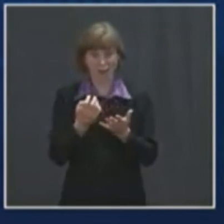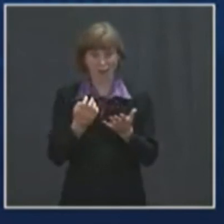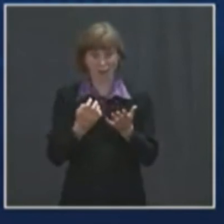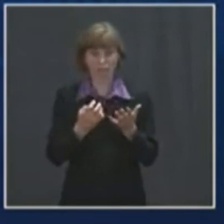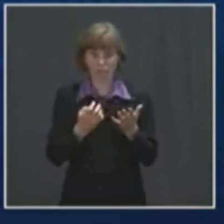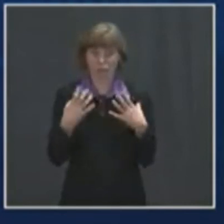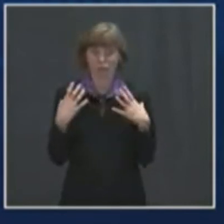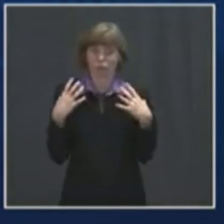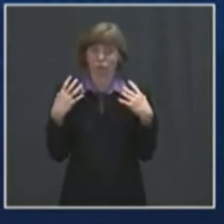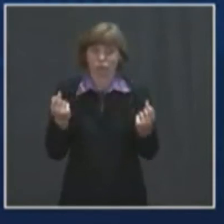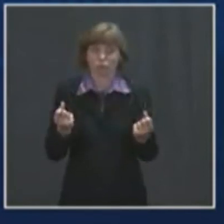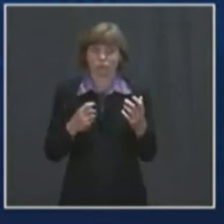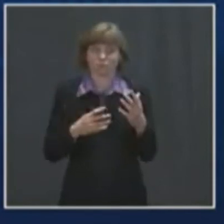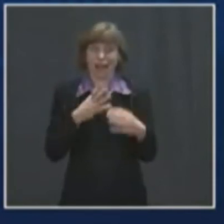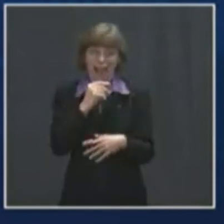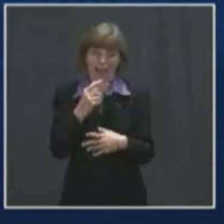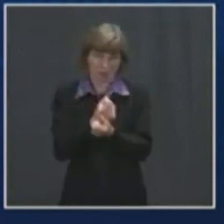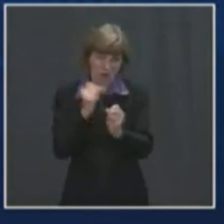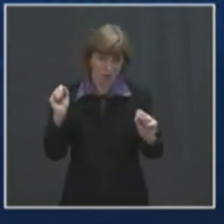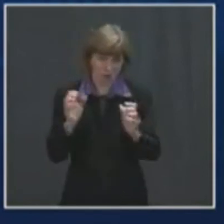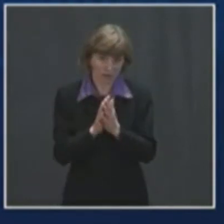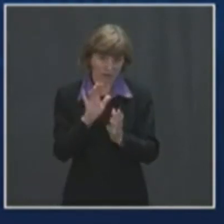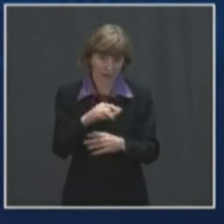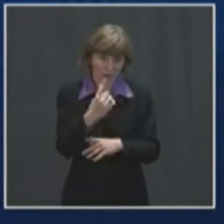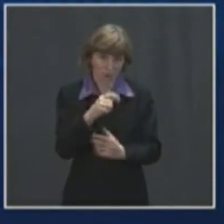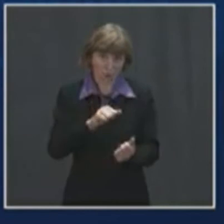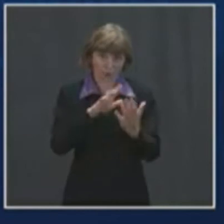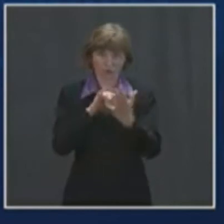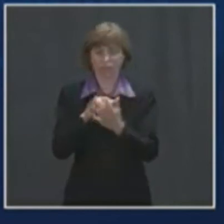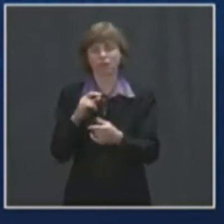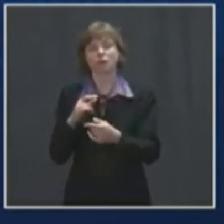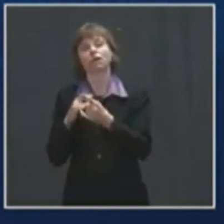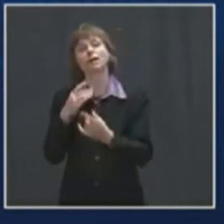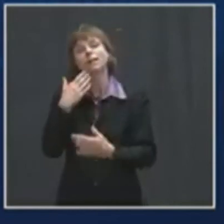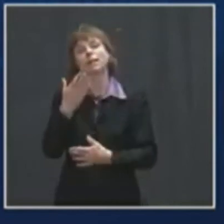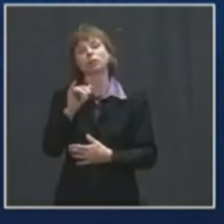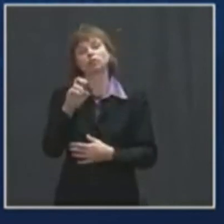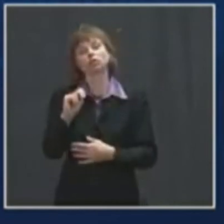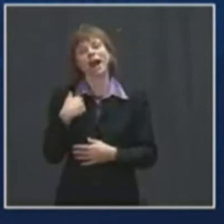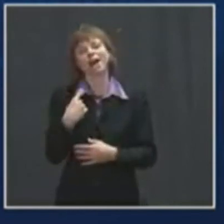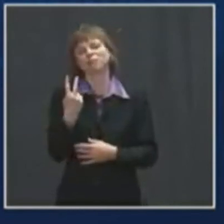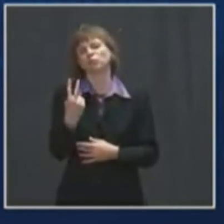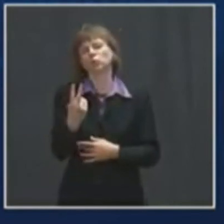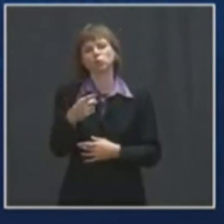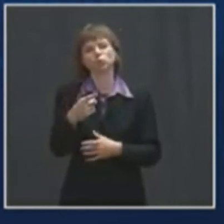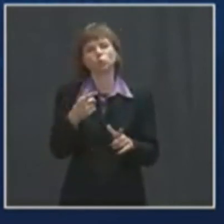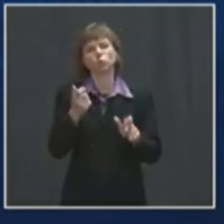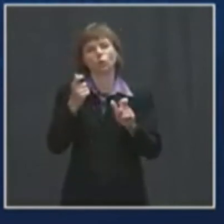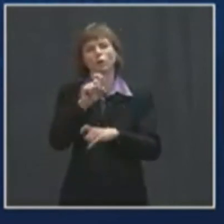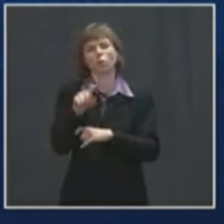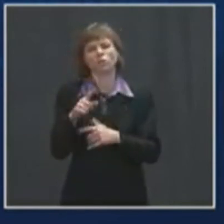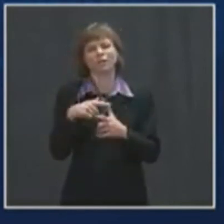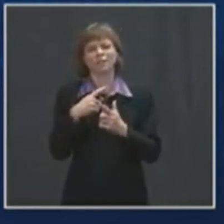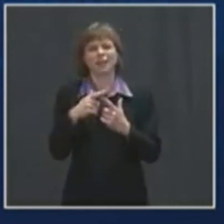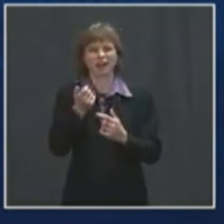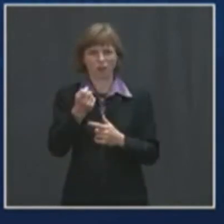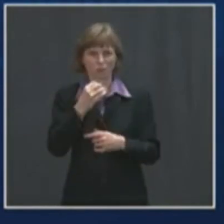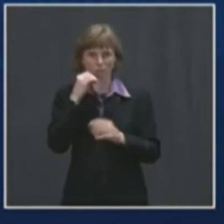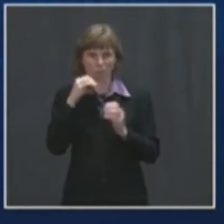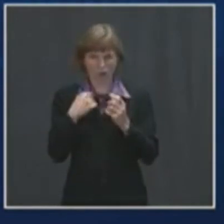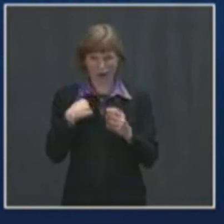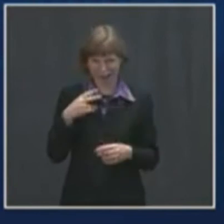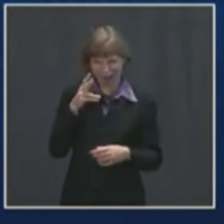ways he can help address that. Go ahead. Thank you, Jen. I have two rather quick questions, then a little bit more meaty one, if that's okay. I like the setup